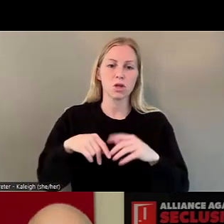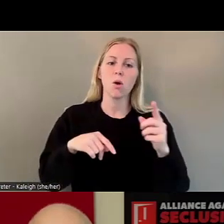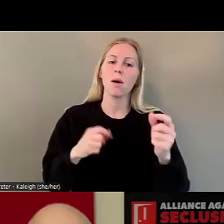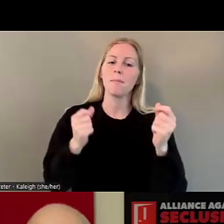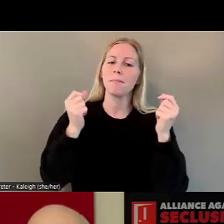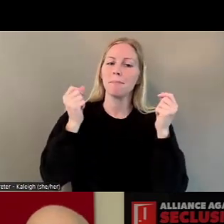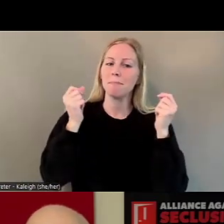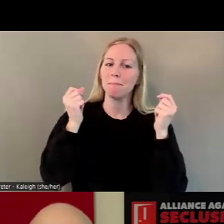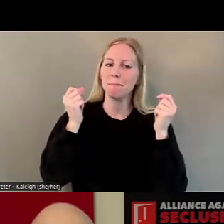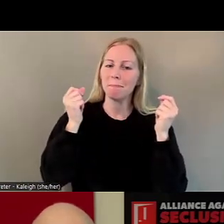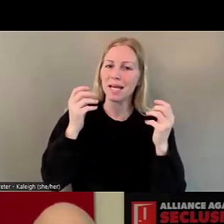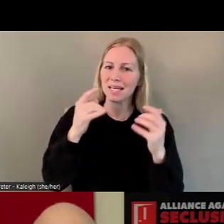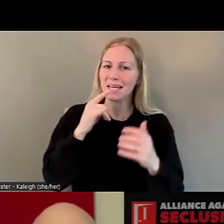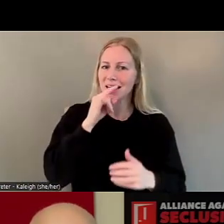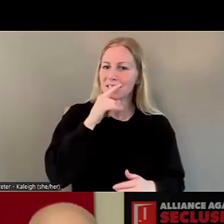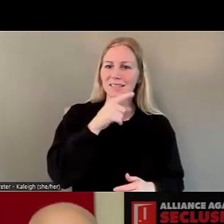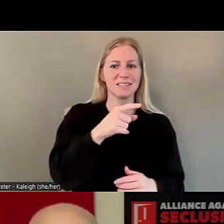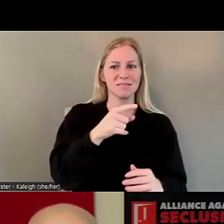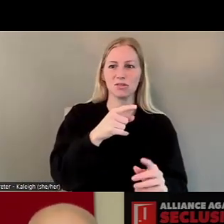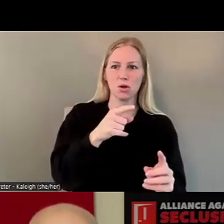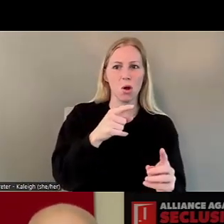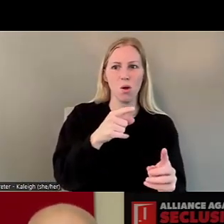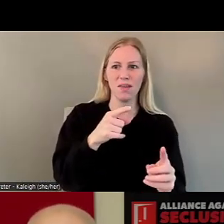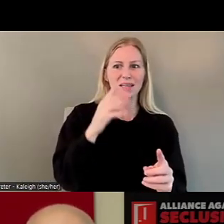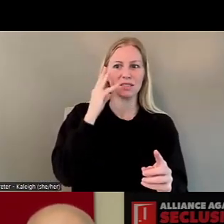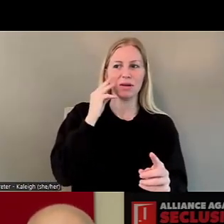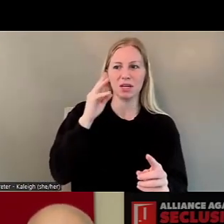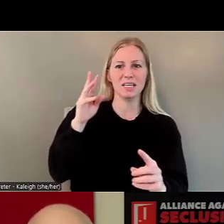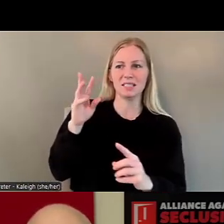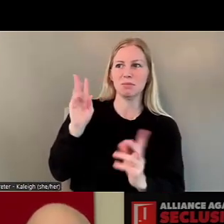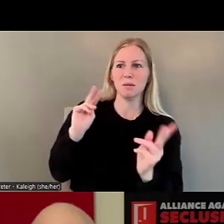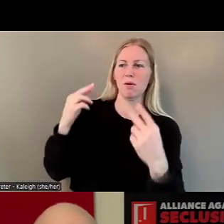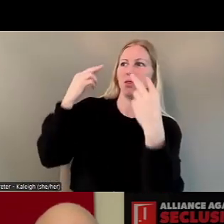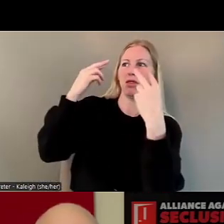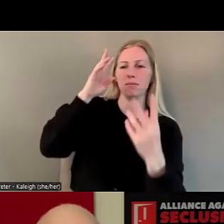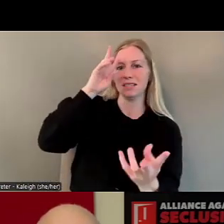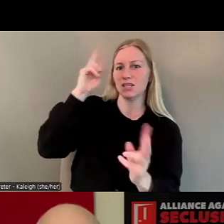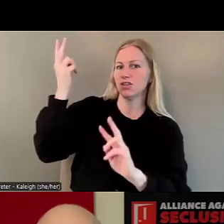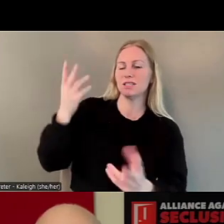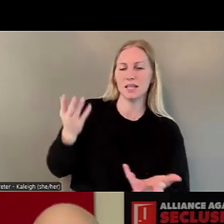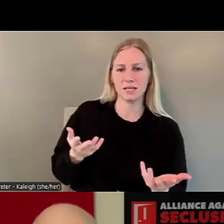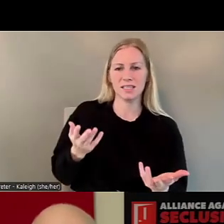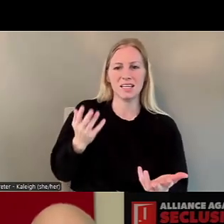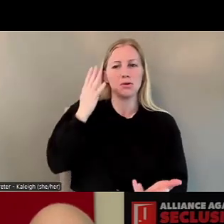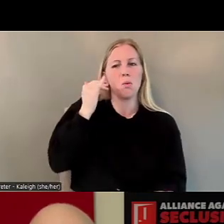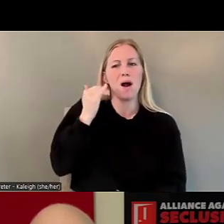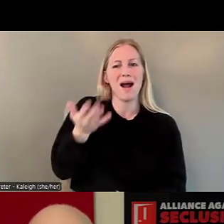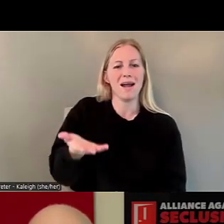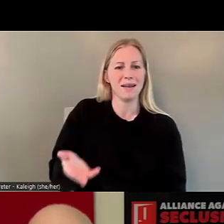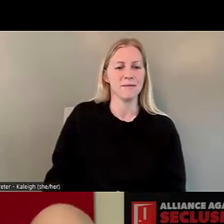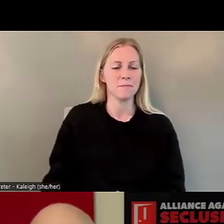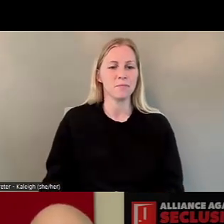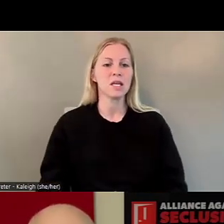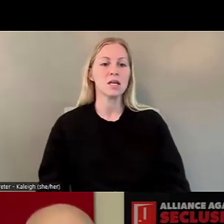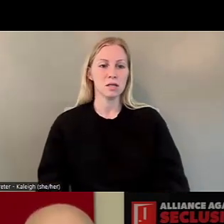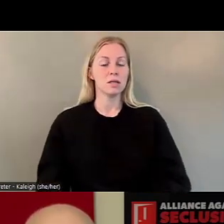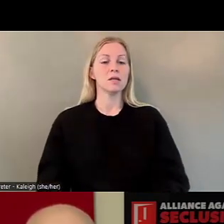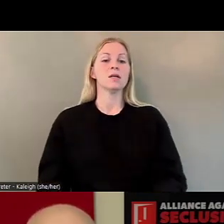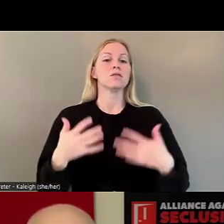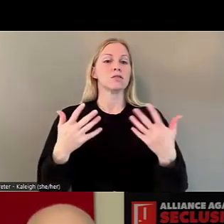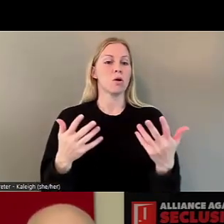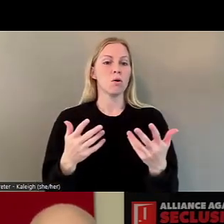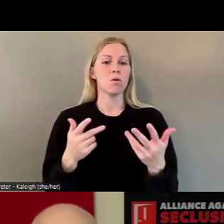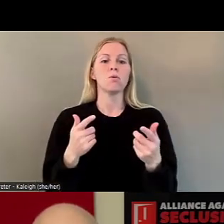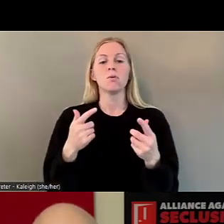behavior. Why? Why are some kids being misunderstood in the name of behavior? And what I would say to you is that we have a situation